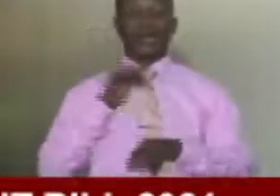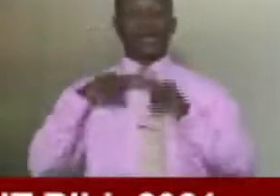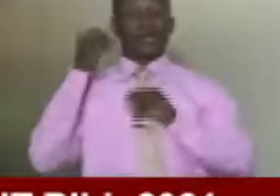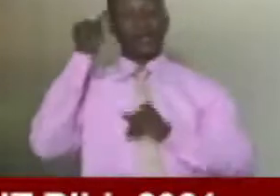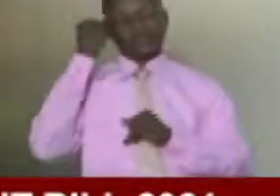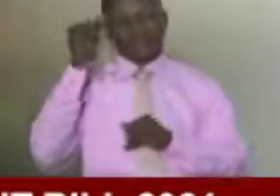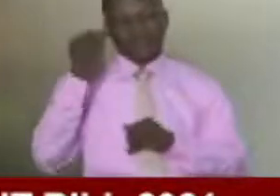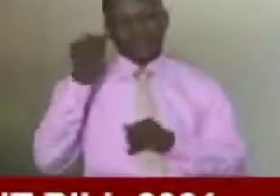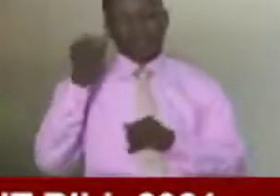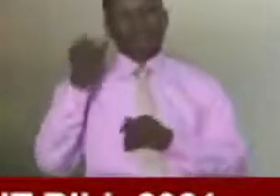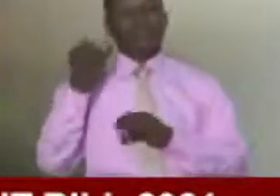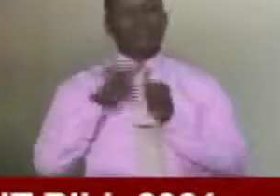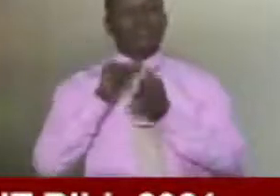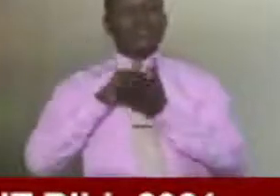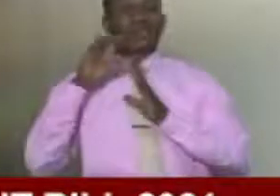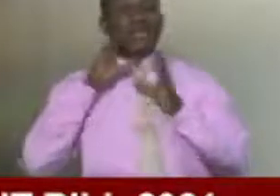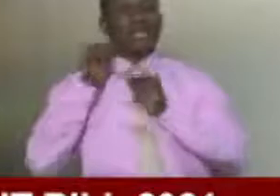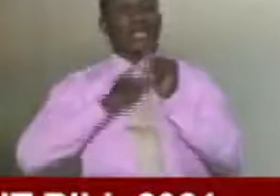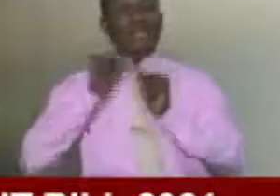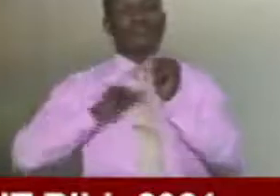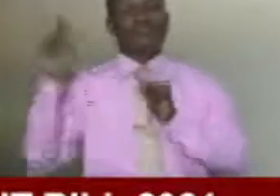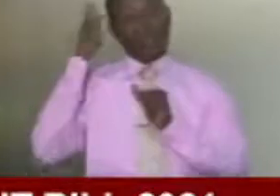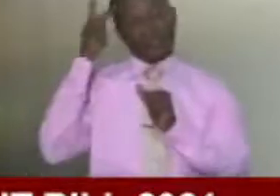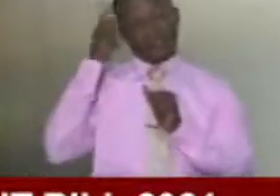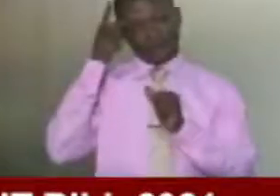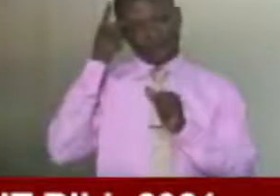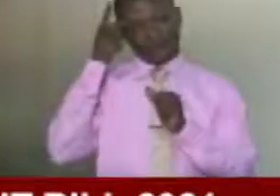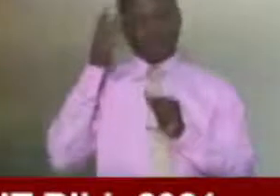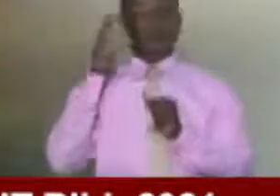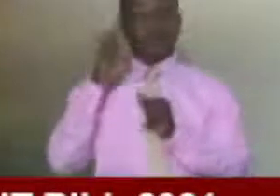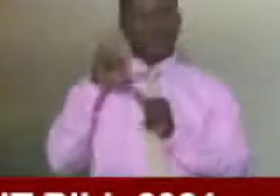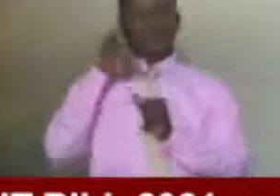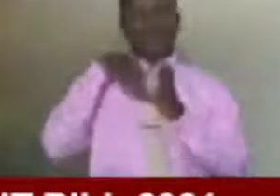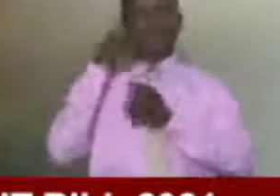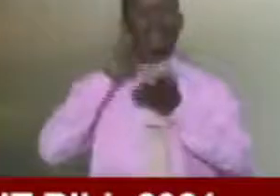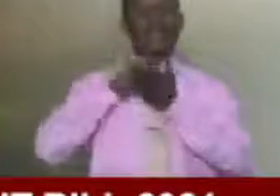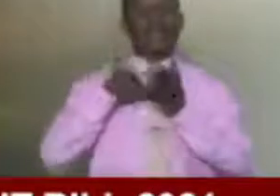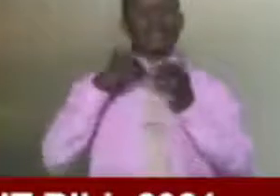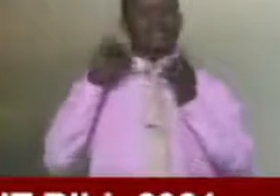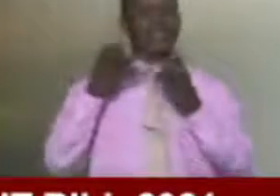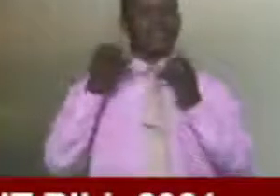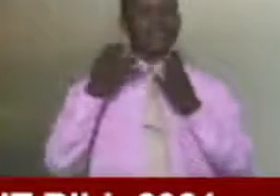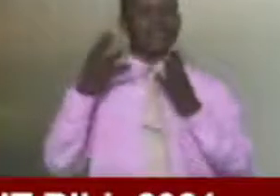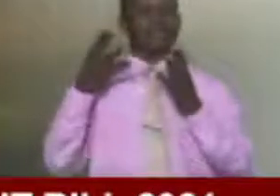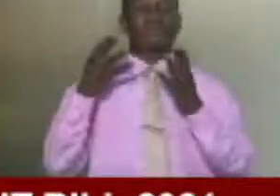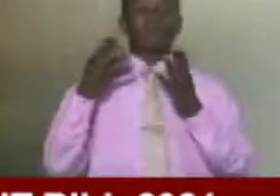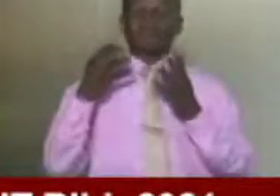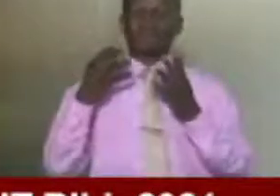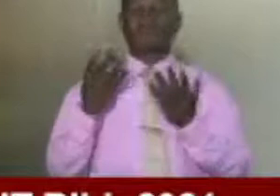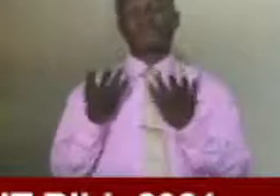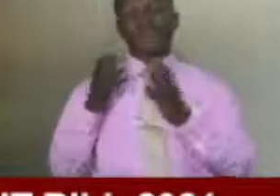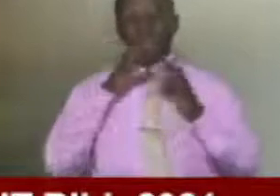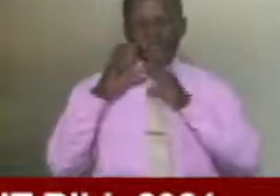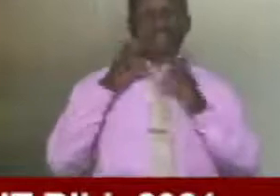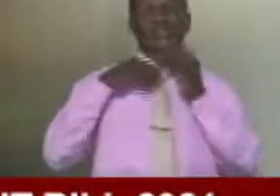high attrition rate. Every political cycle, you find out that there is a lot of, you know, there's a lot of conversations about